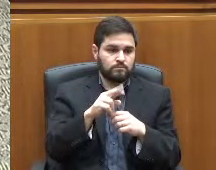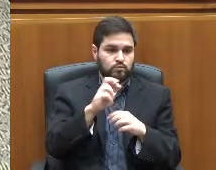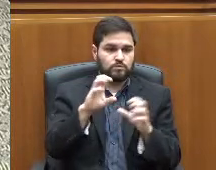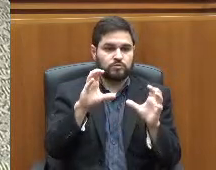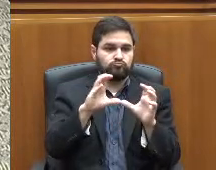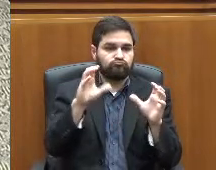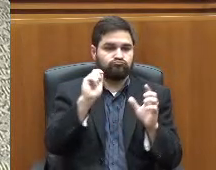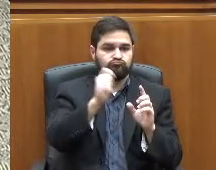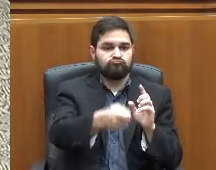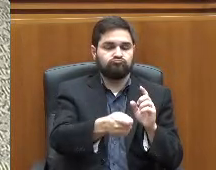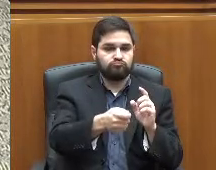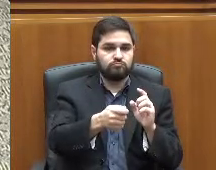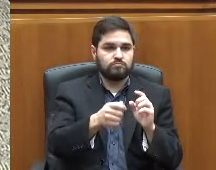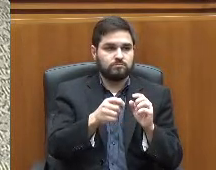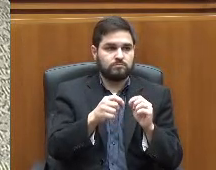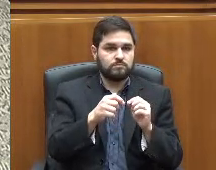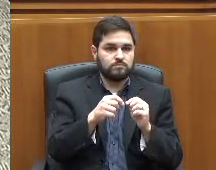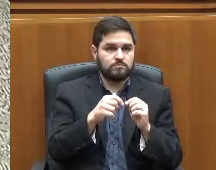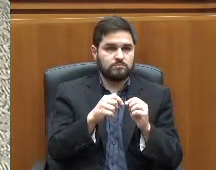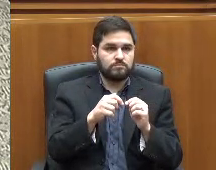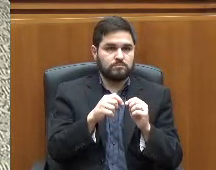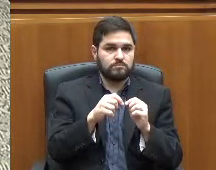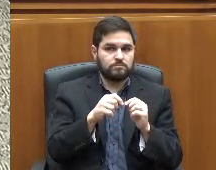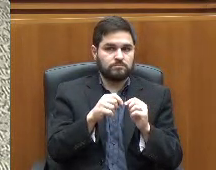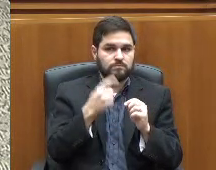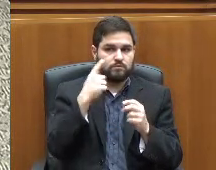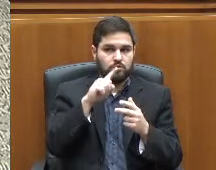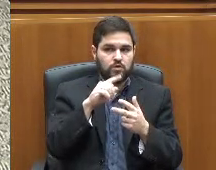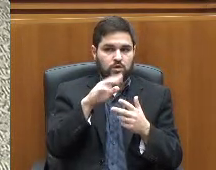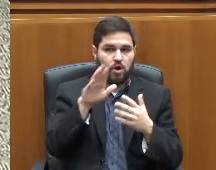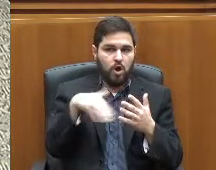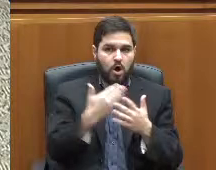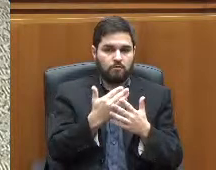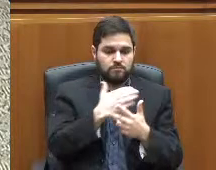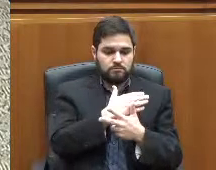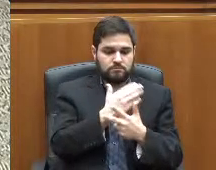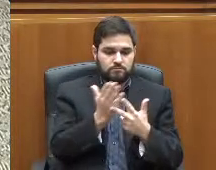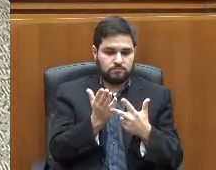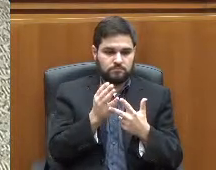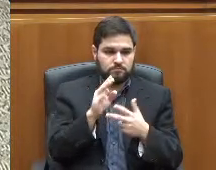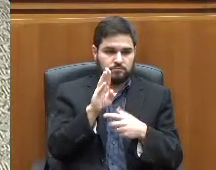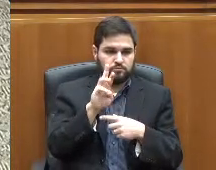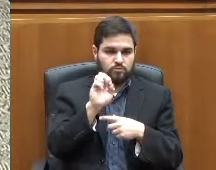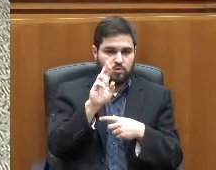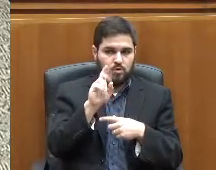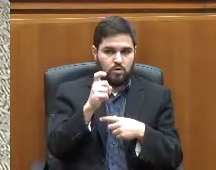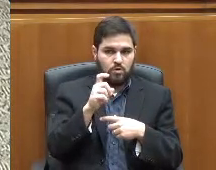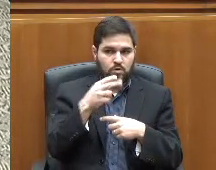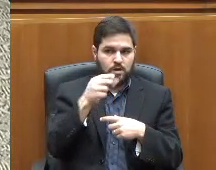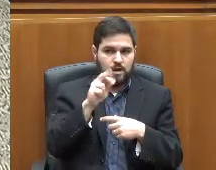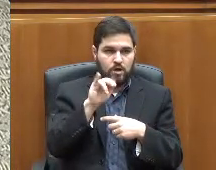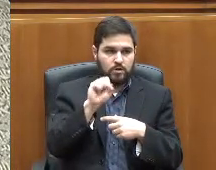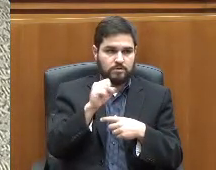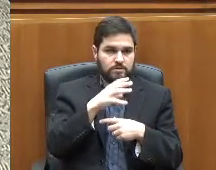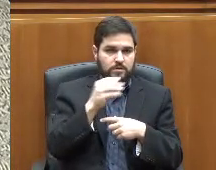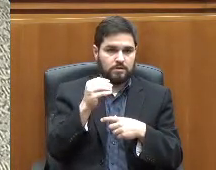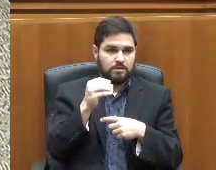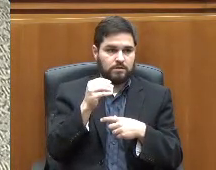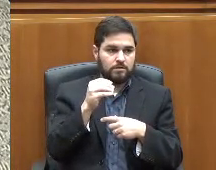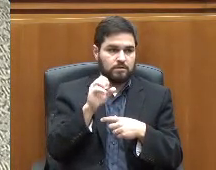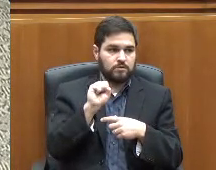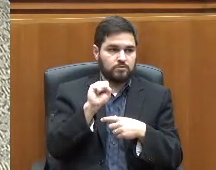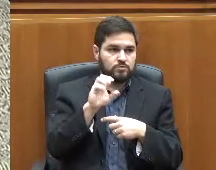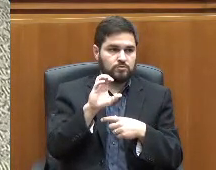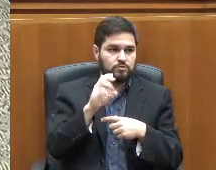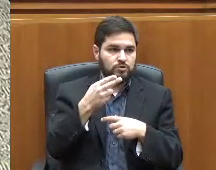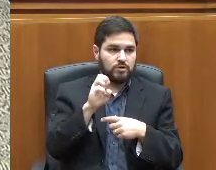reinstatement or issuance, or the issuance, for all of those that came before us, Ms. Bro, Mr. Harris, and